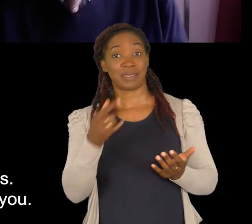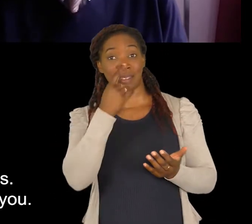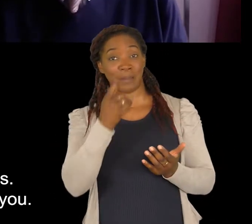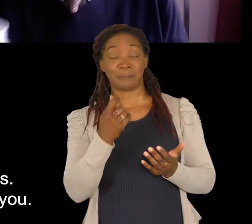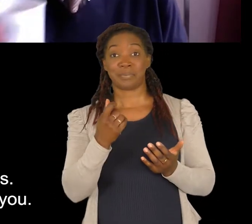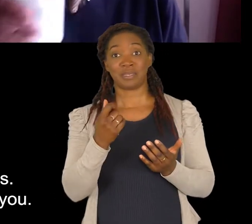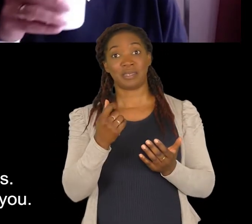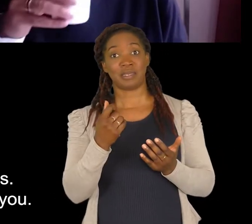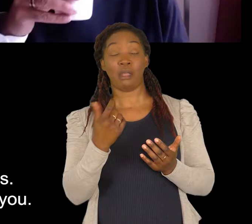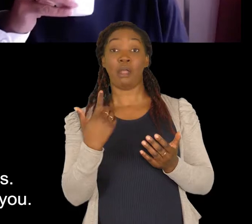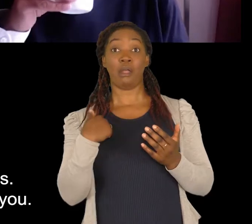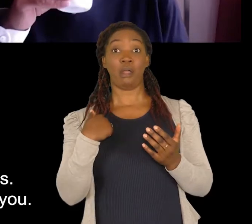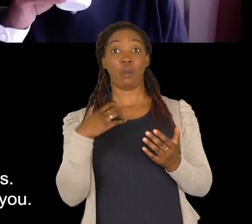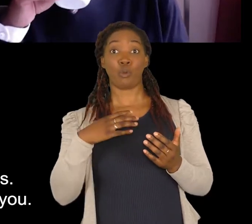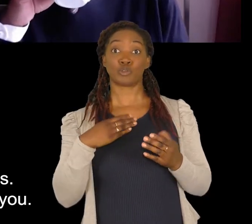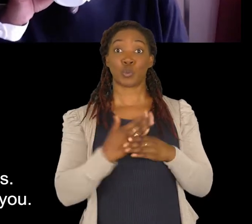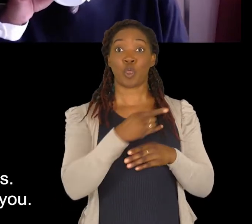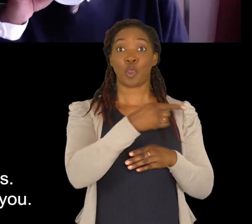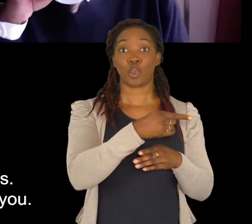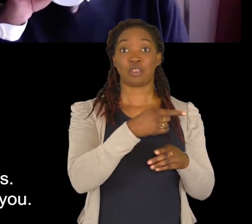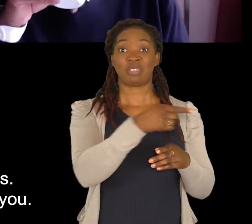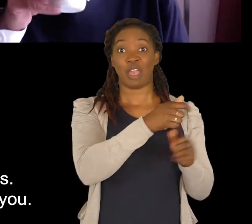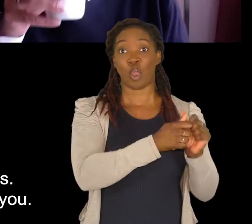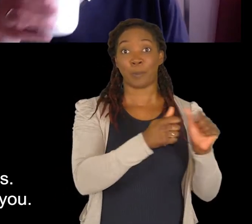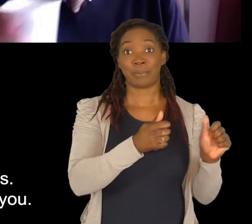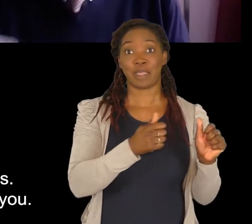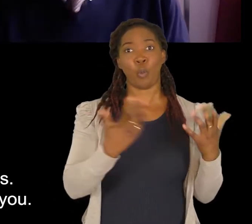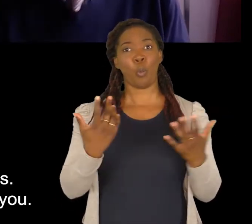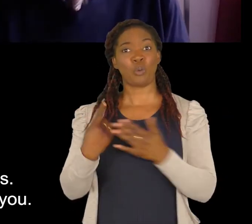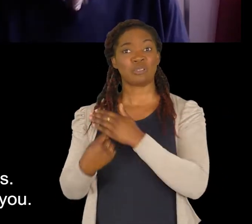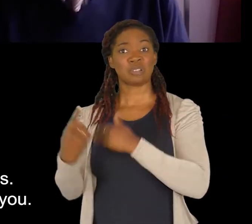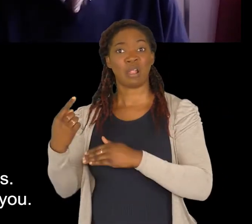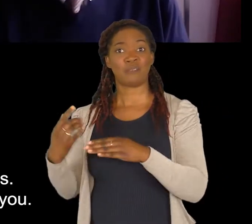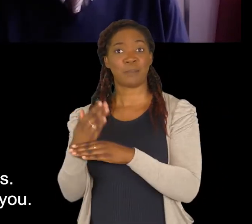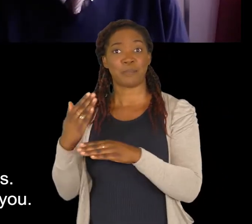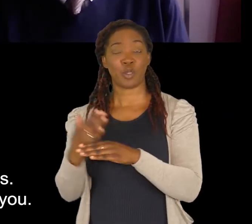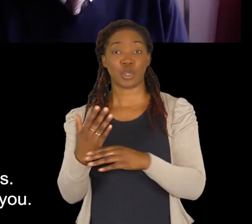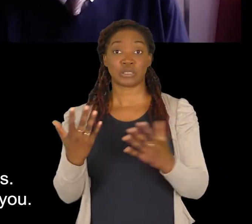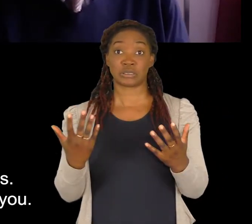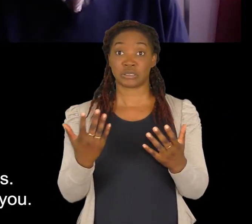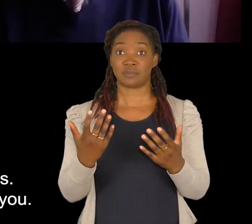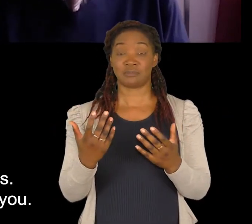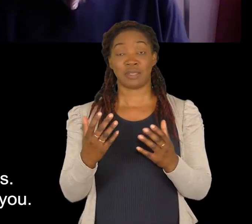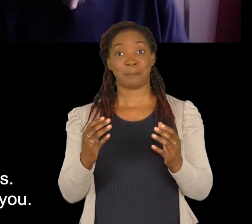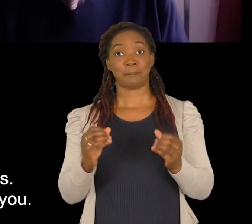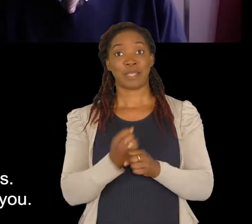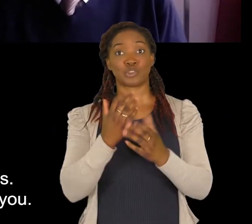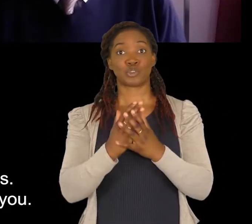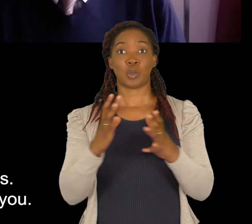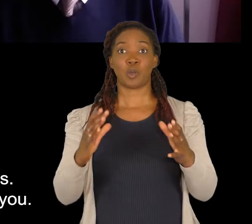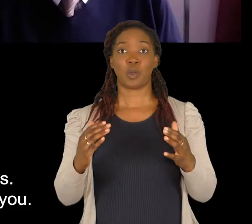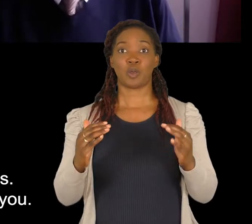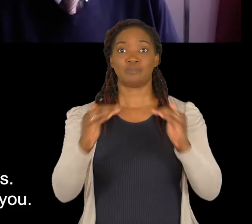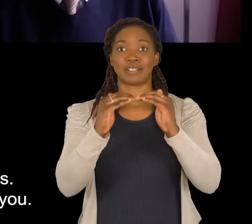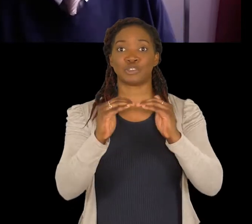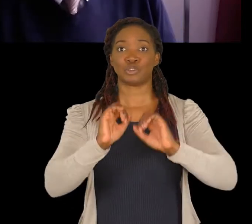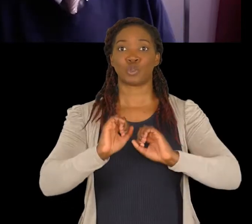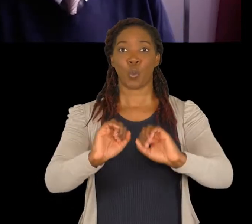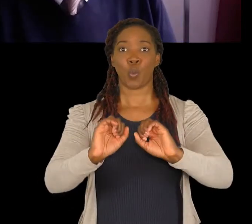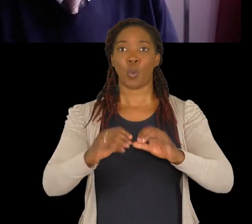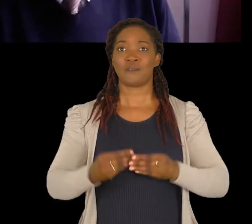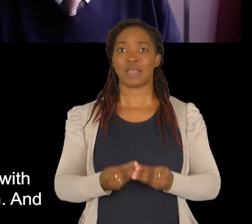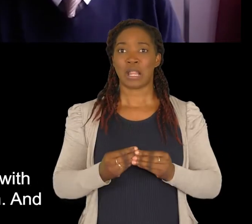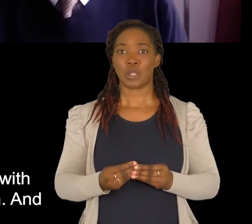someone else or being self-employed, to your values. What's your values? What's important to